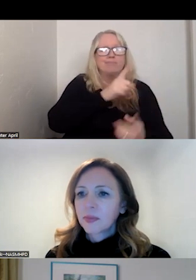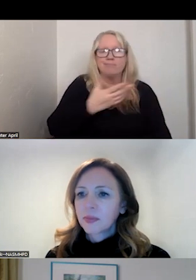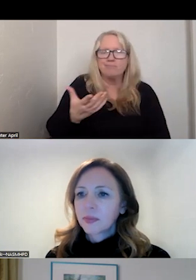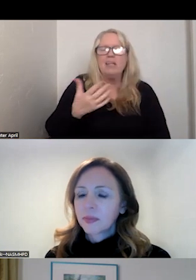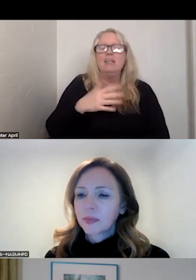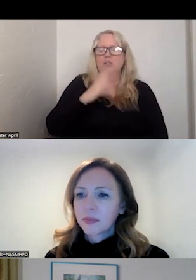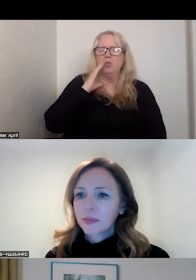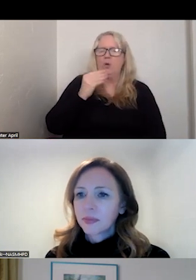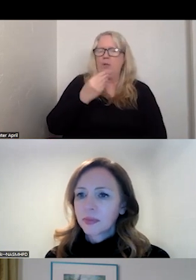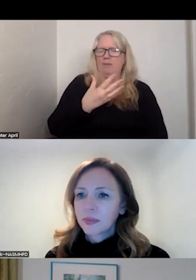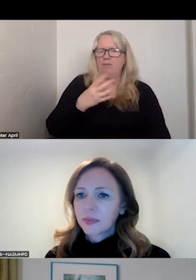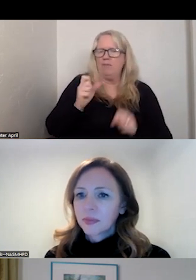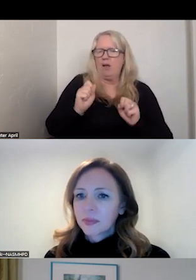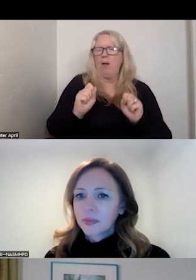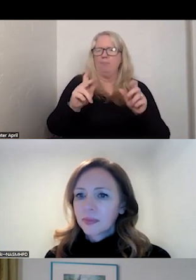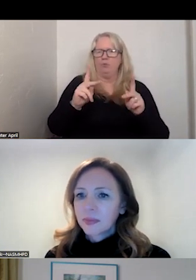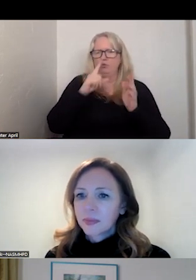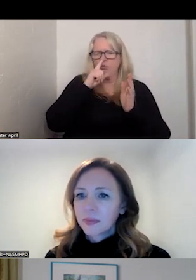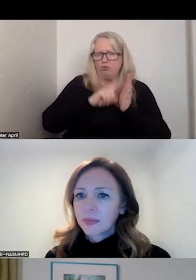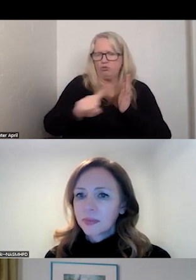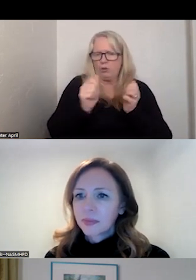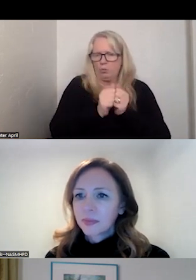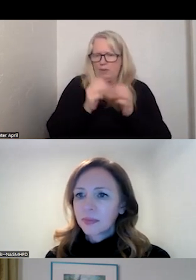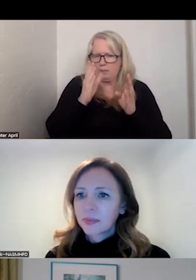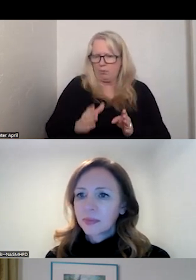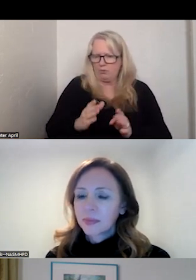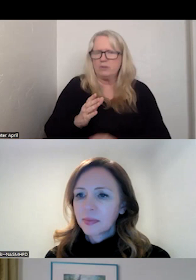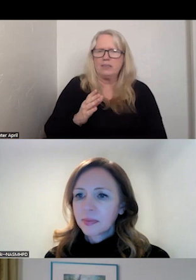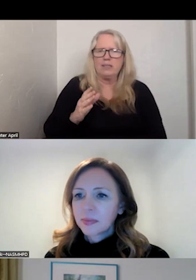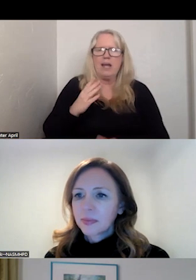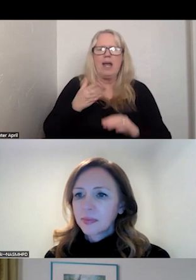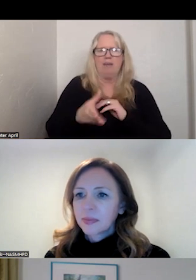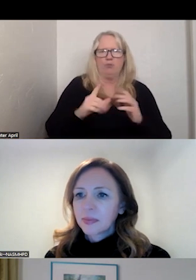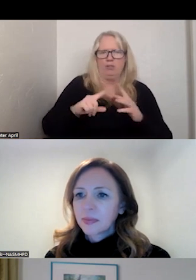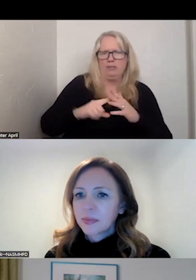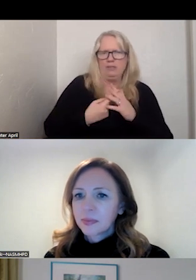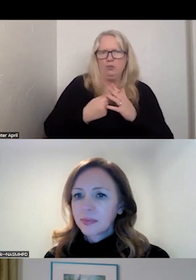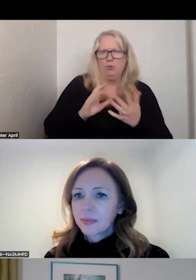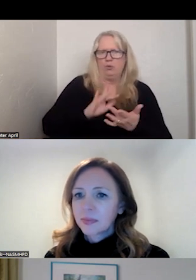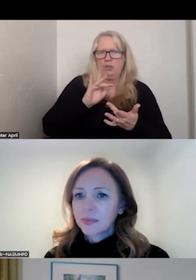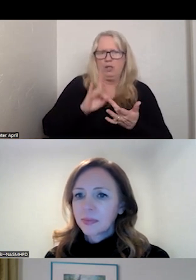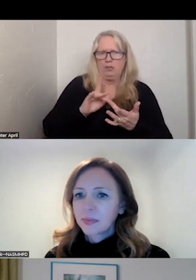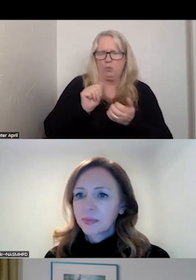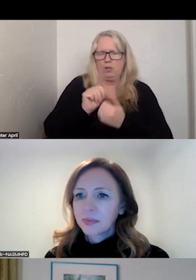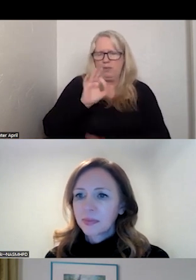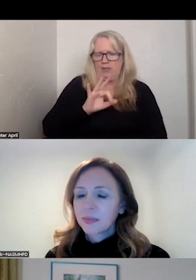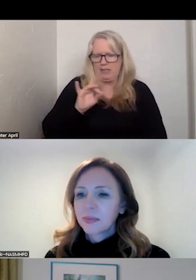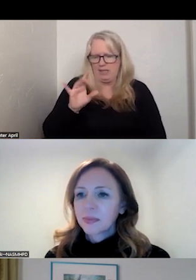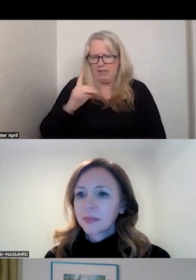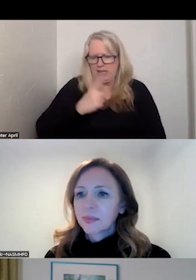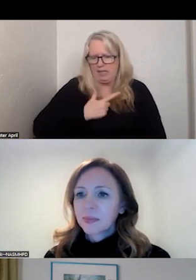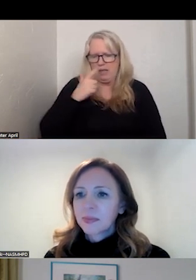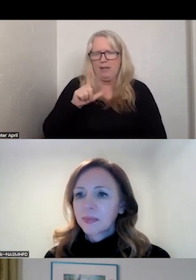crisis counselors an opportunity to check in with the person after that initial contact with the 988